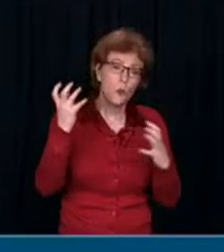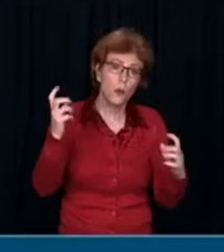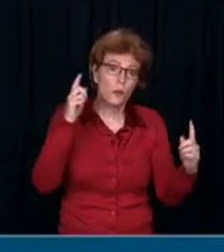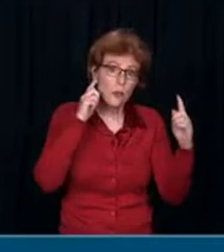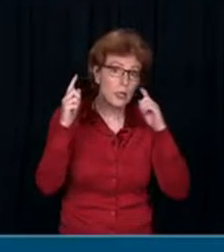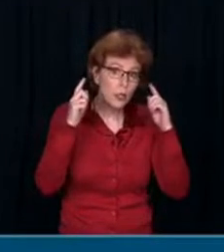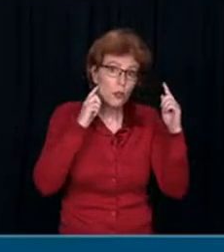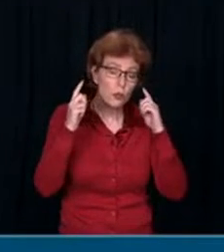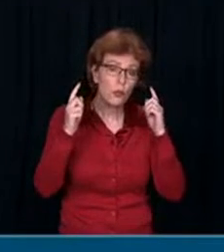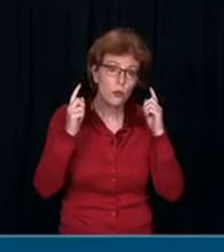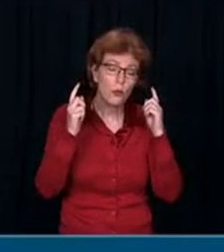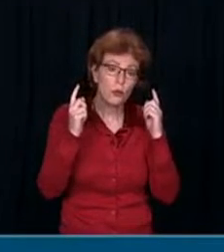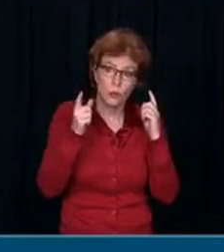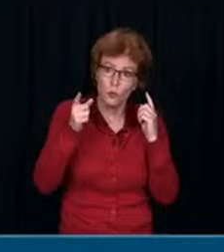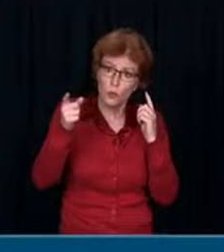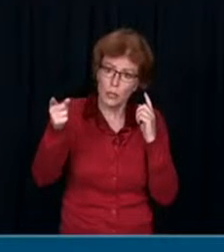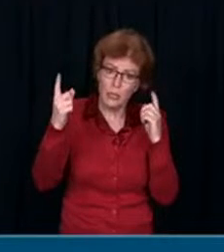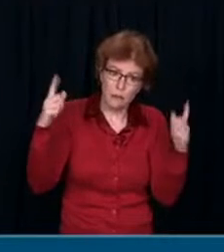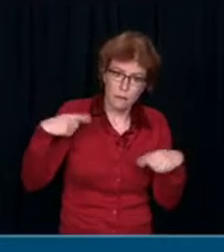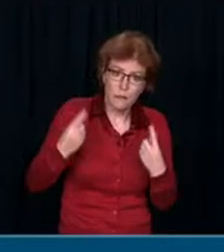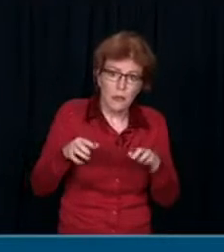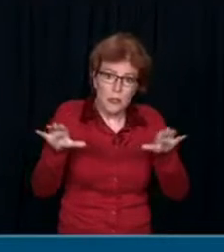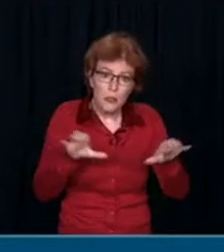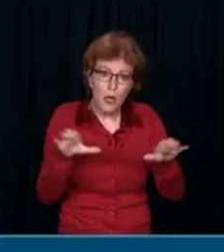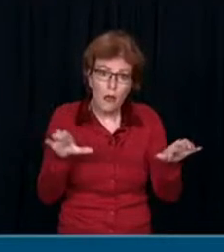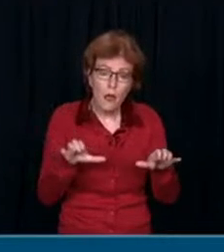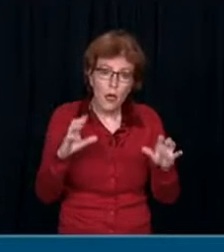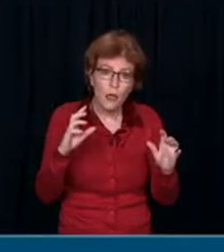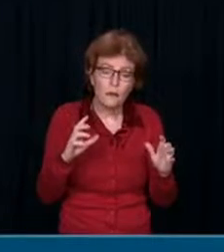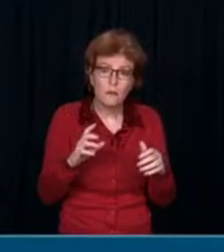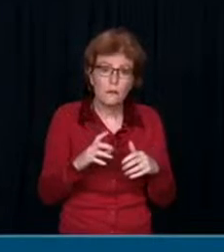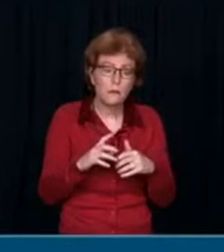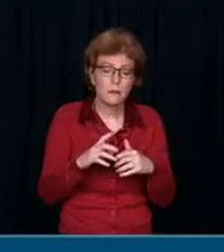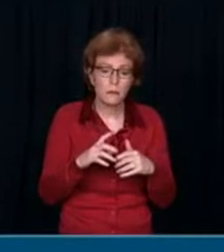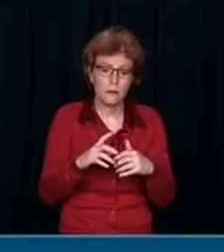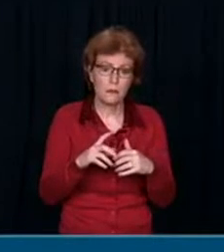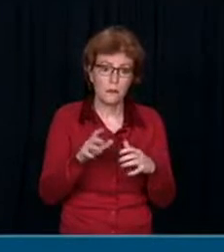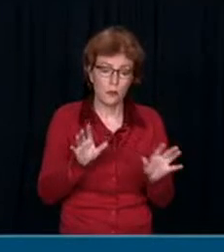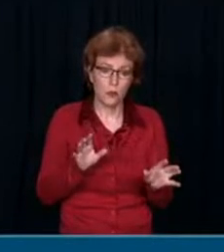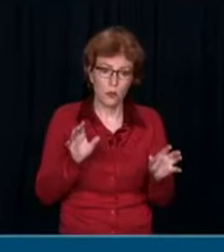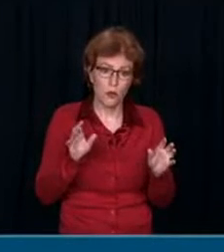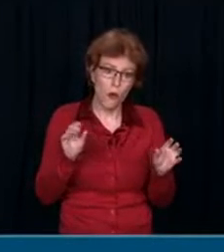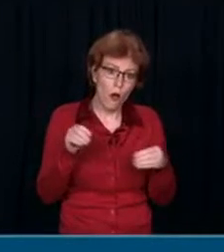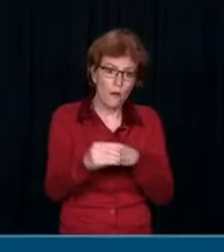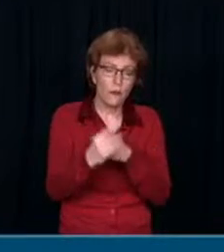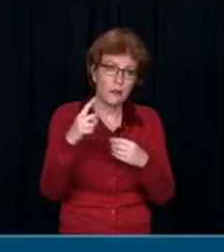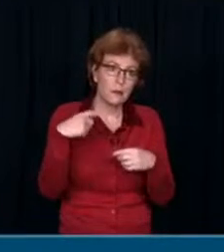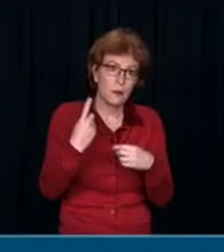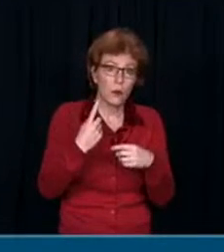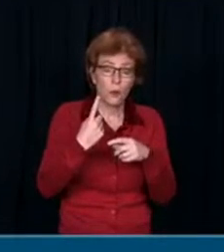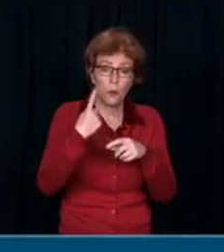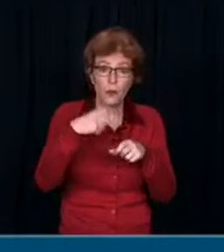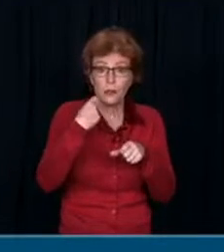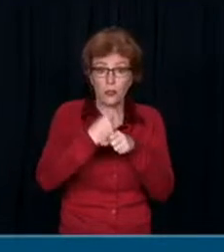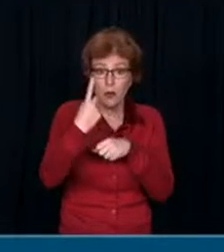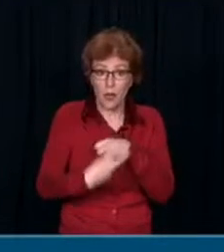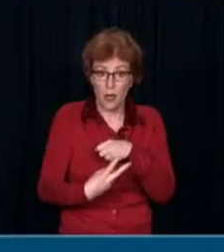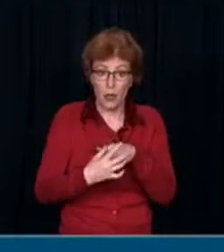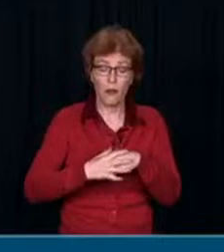hear what he has done thus far, being in office for a little bit over a year and a